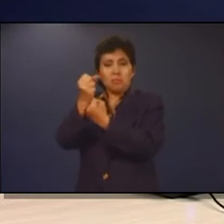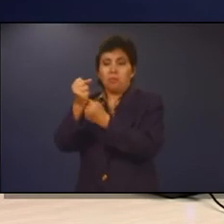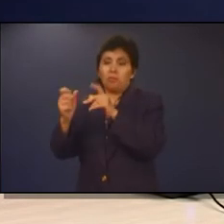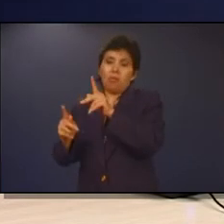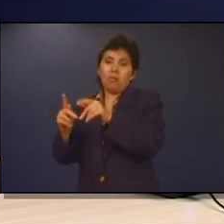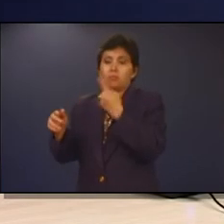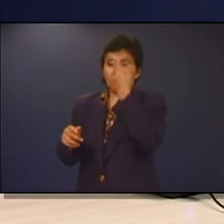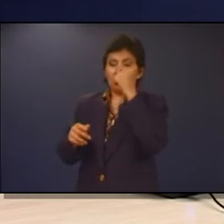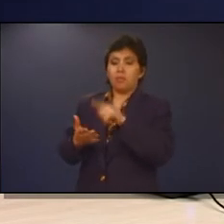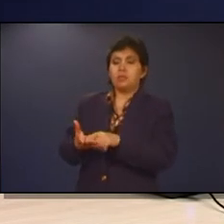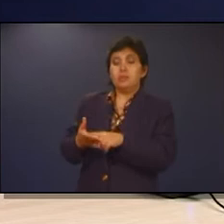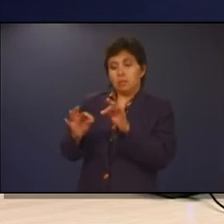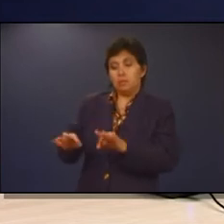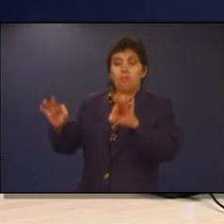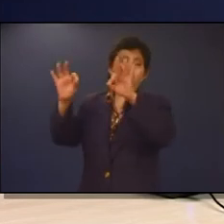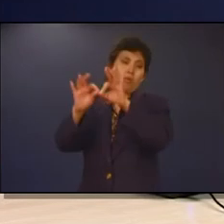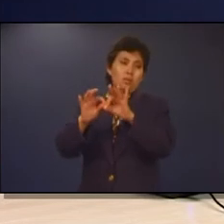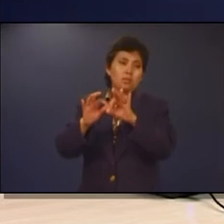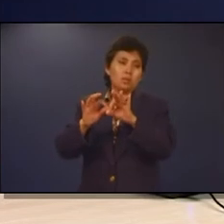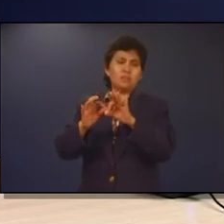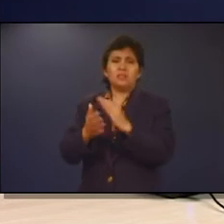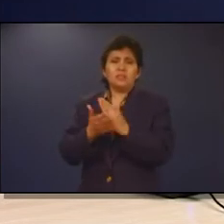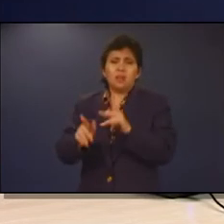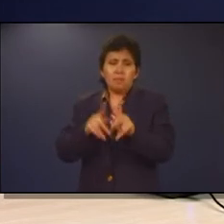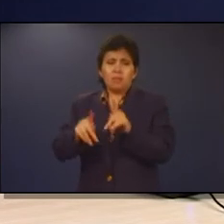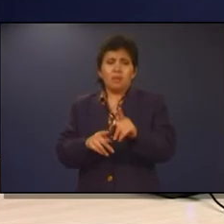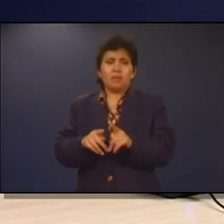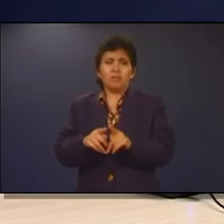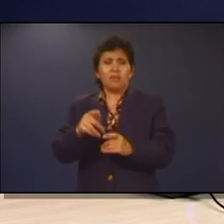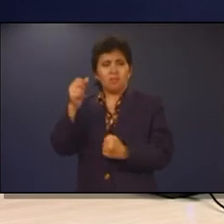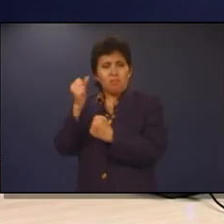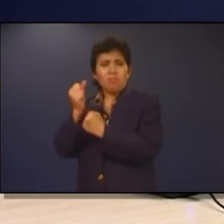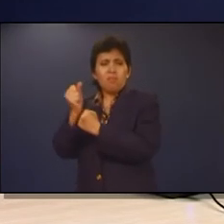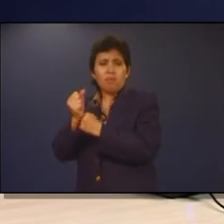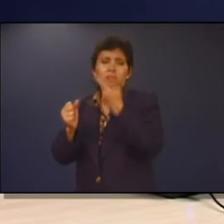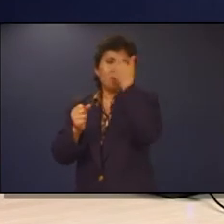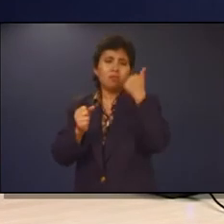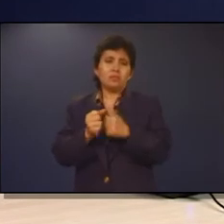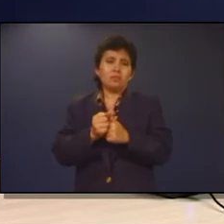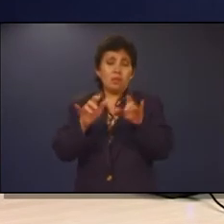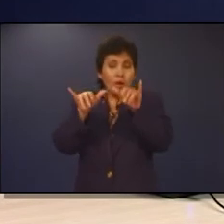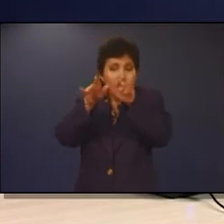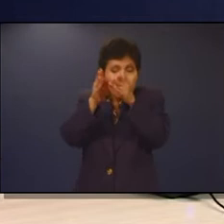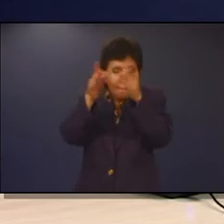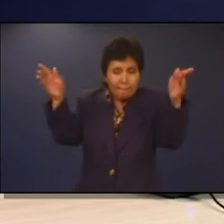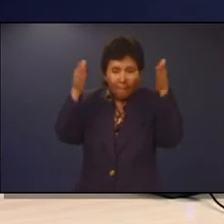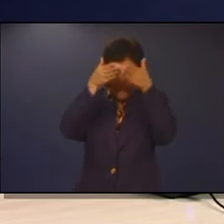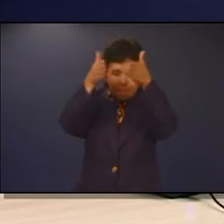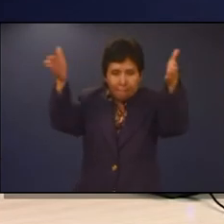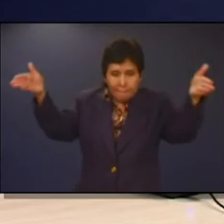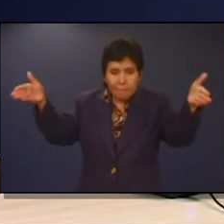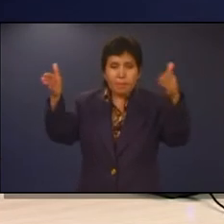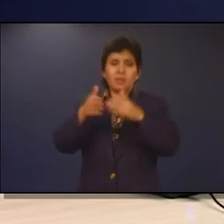because they say it's important. Some people, they support covert because they emphasize on social self.